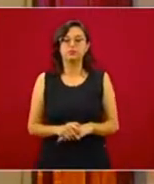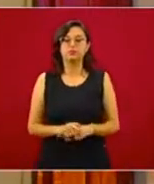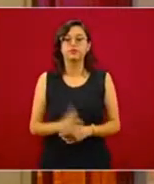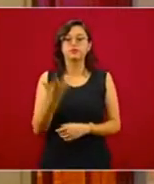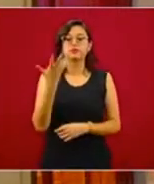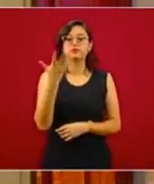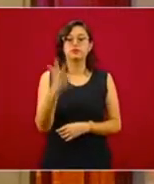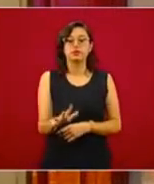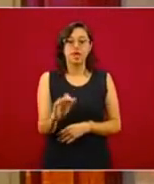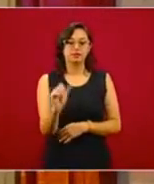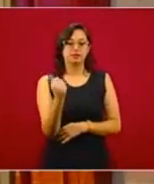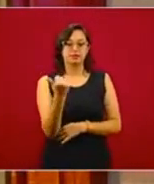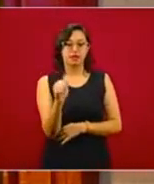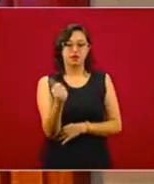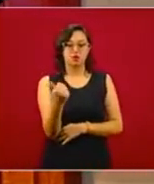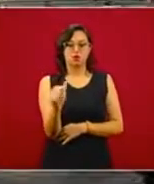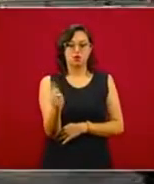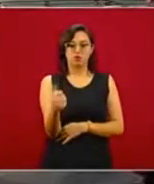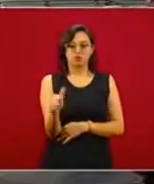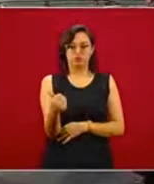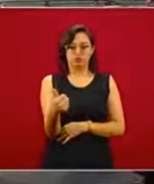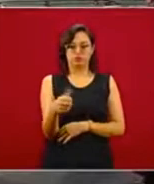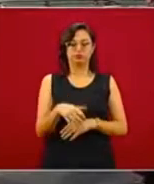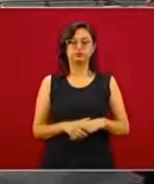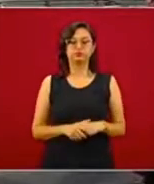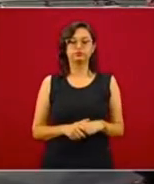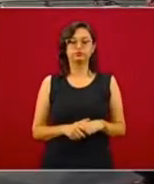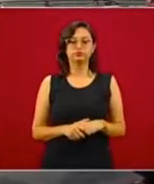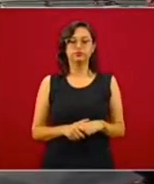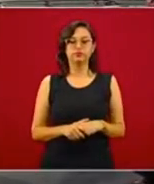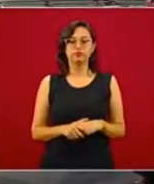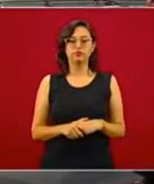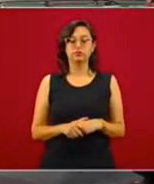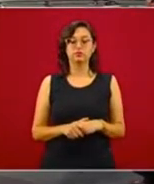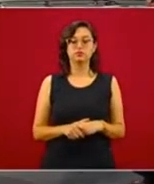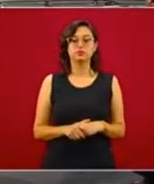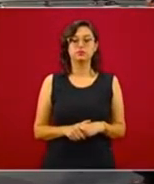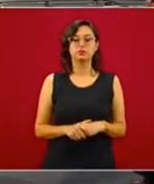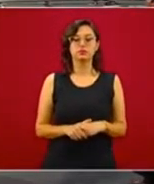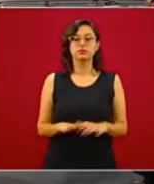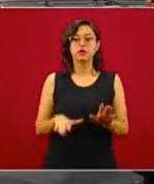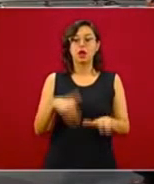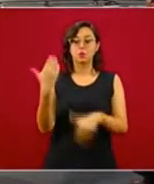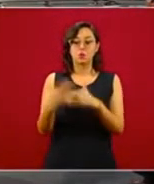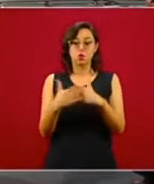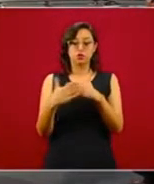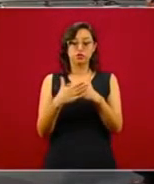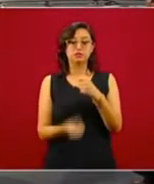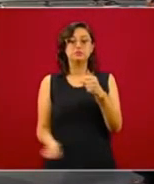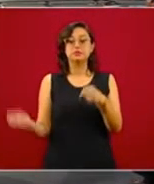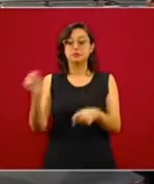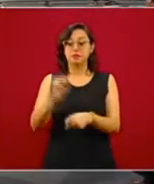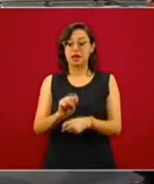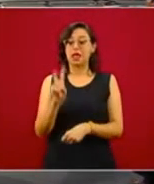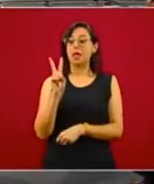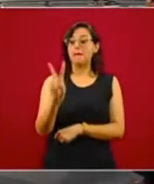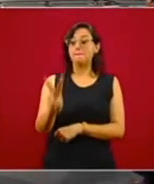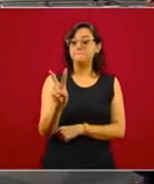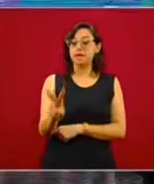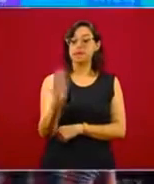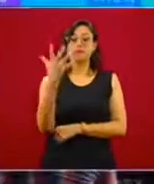or secondary school. That'll be August 10. Now, next week,